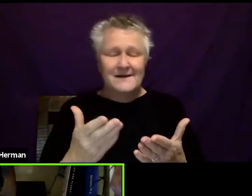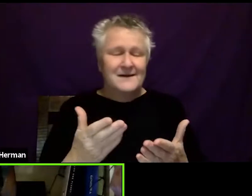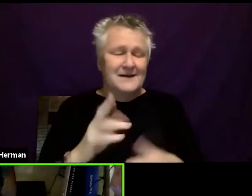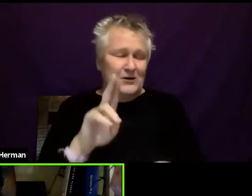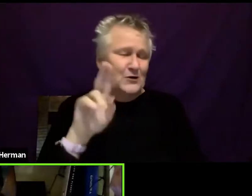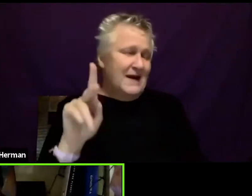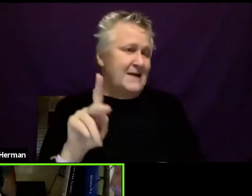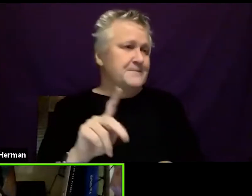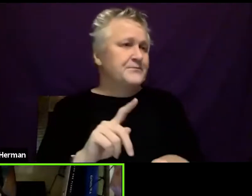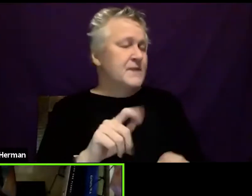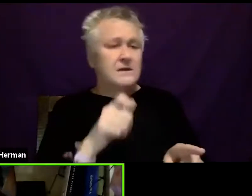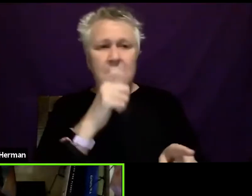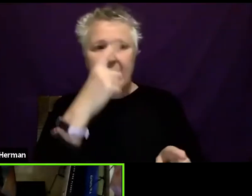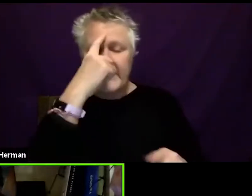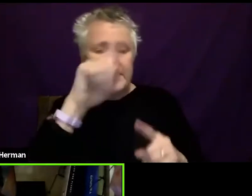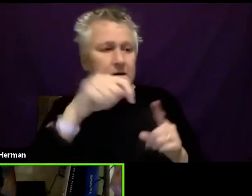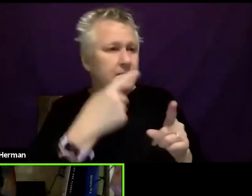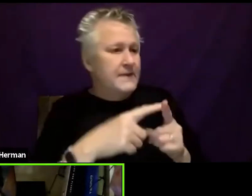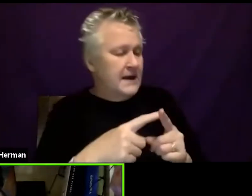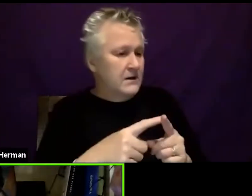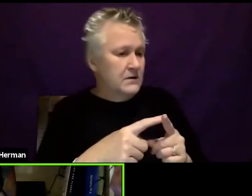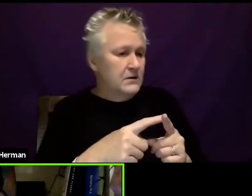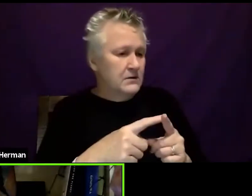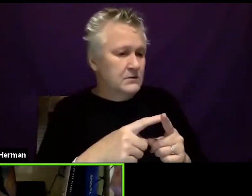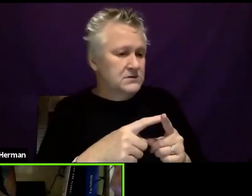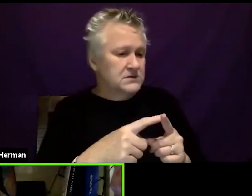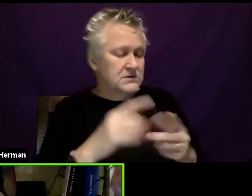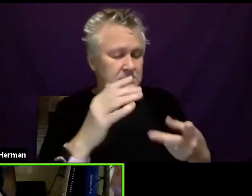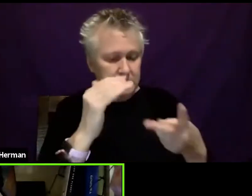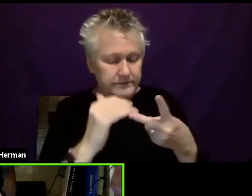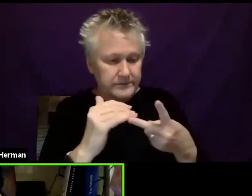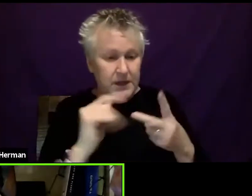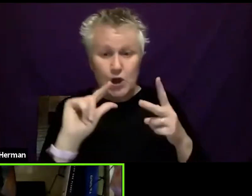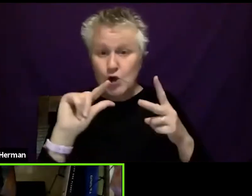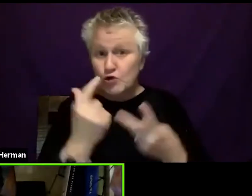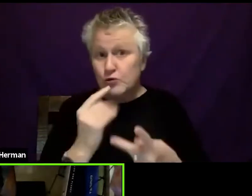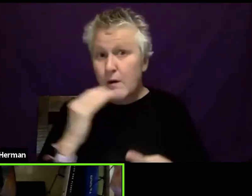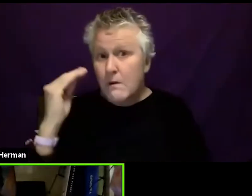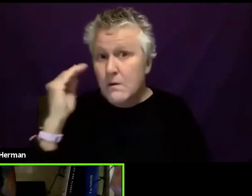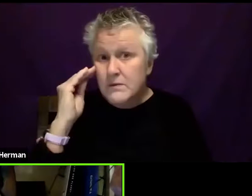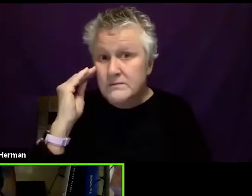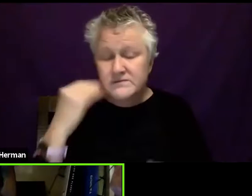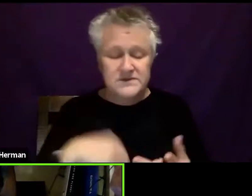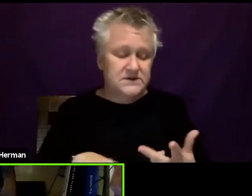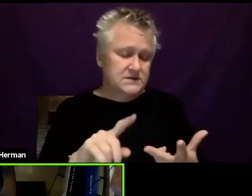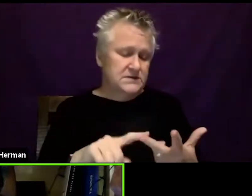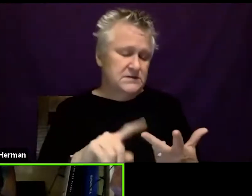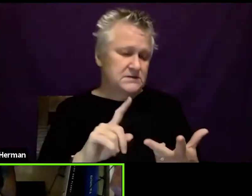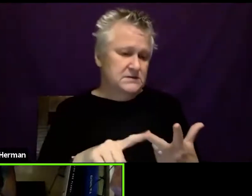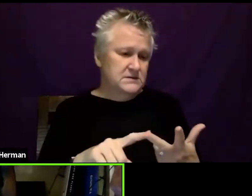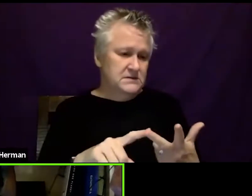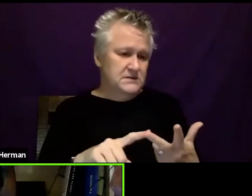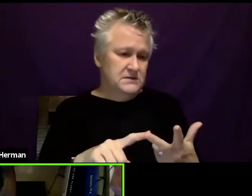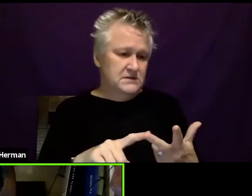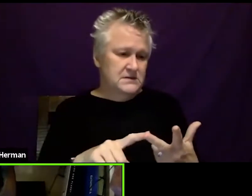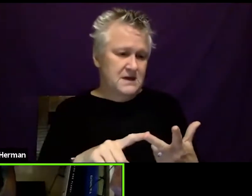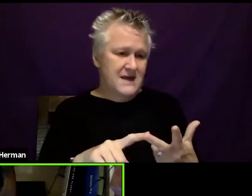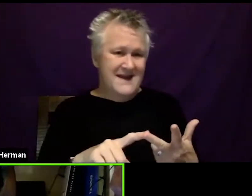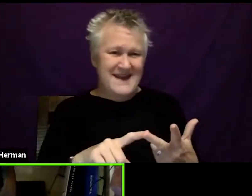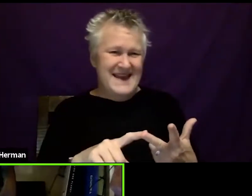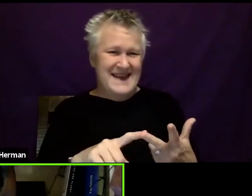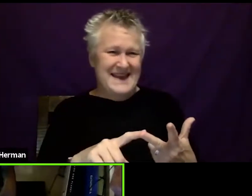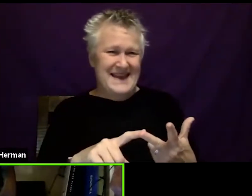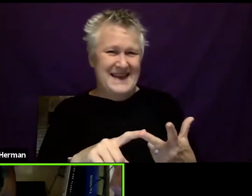about group homes and care facilities for younger people. All the policies were about aged care.